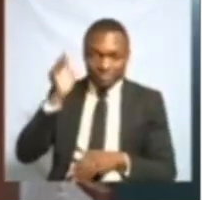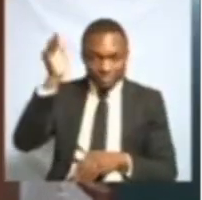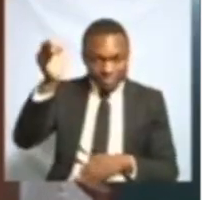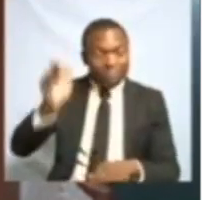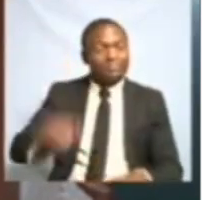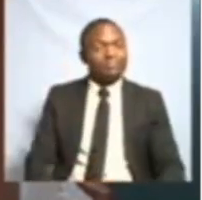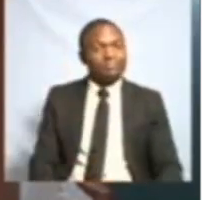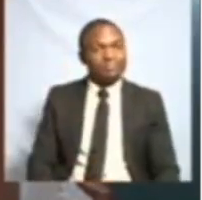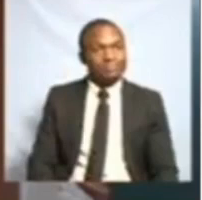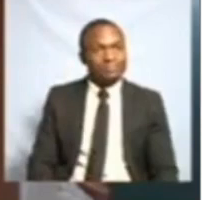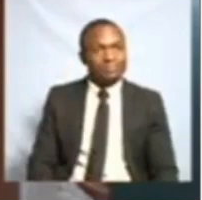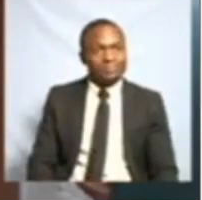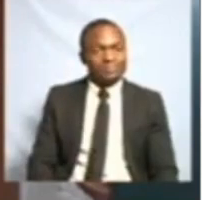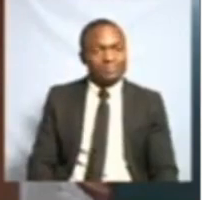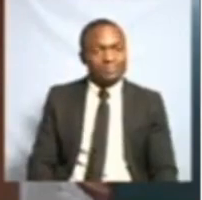future.